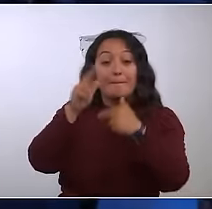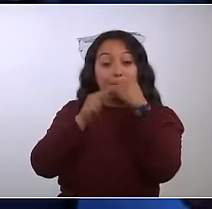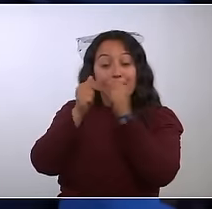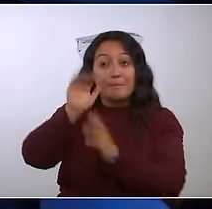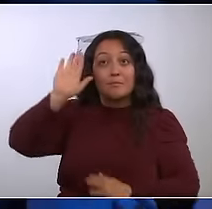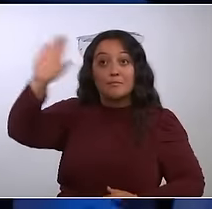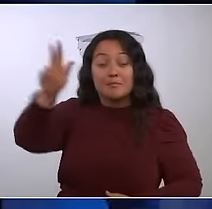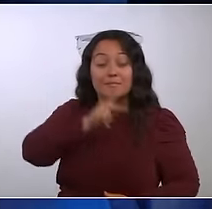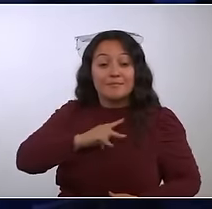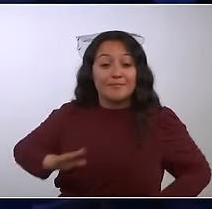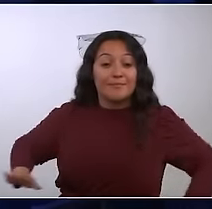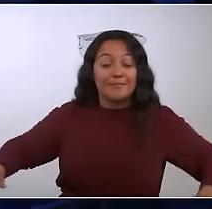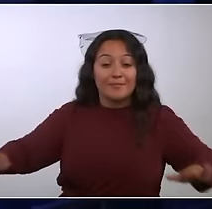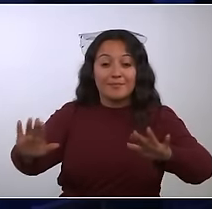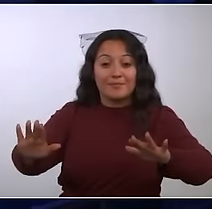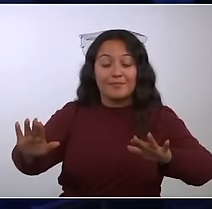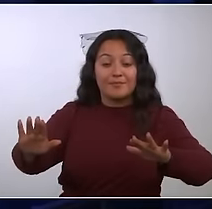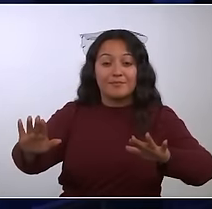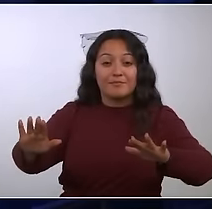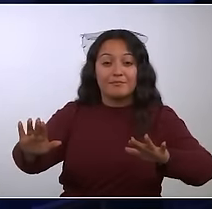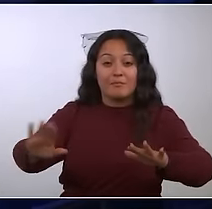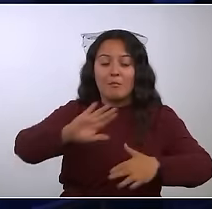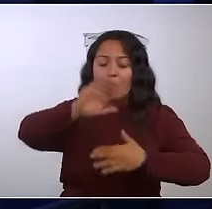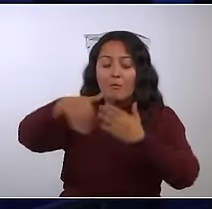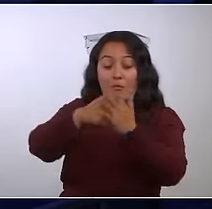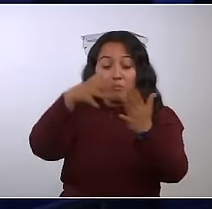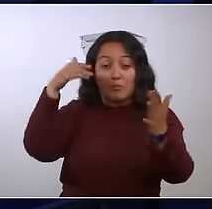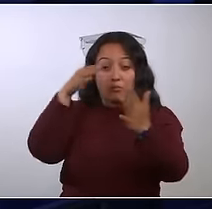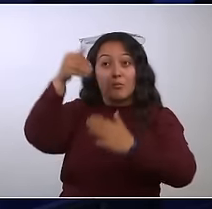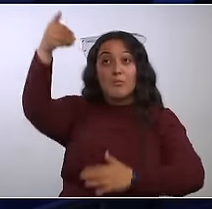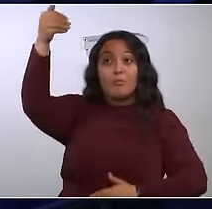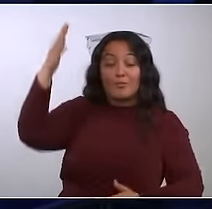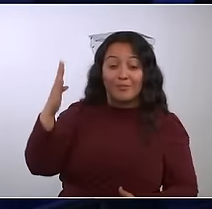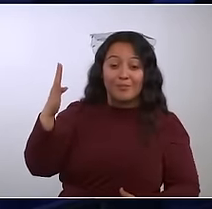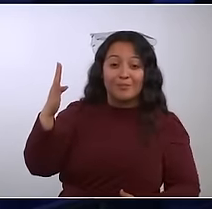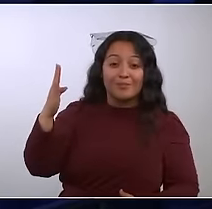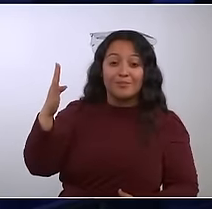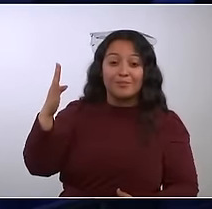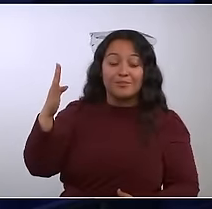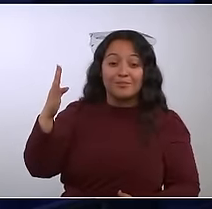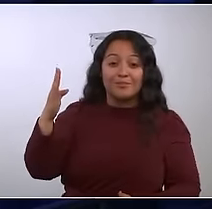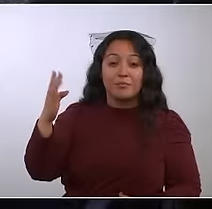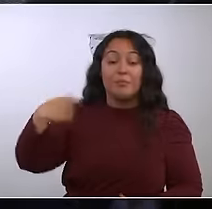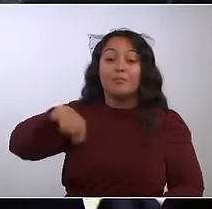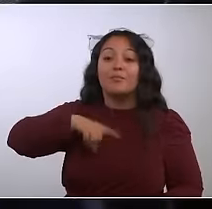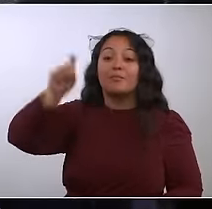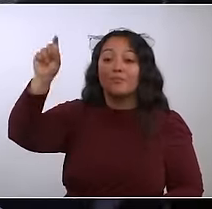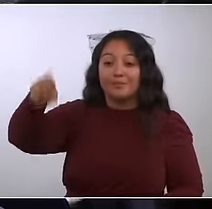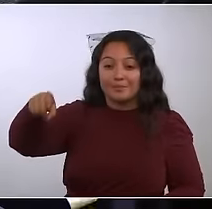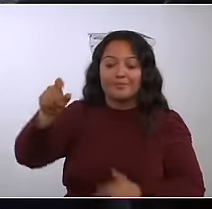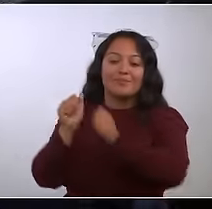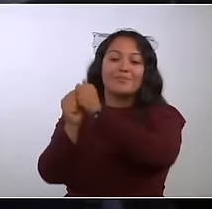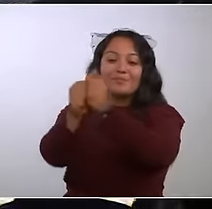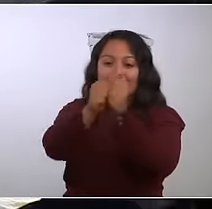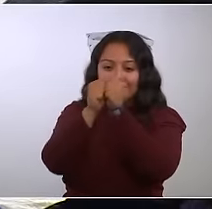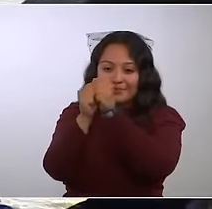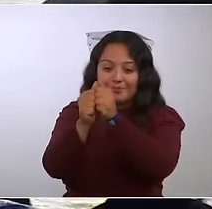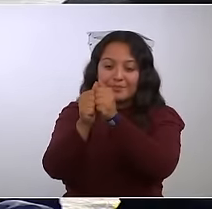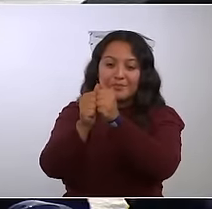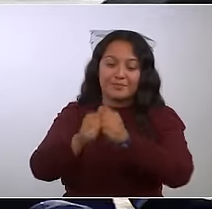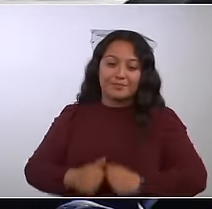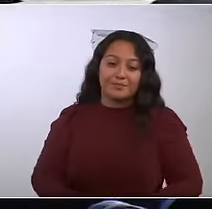God. De edificar el reino de Dios. To give glory to God. De darle gloria a but Dios. We need to unite. Pero necesitamos